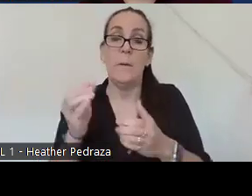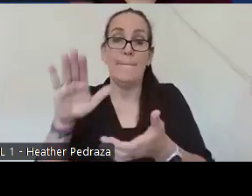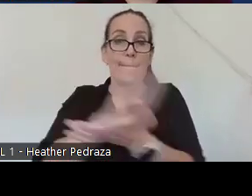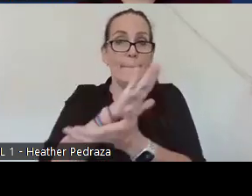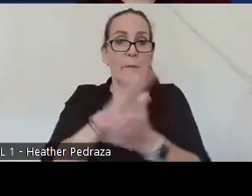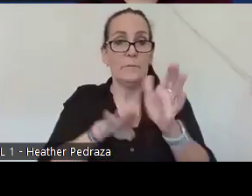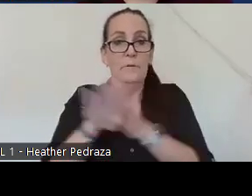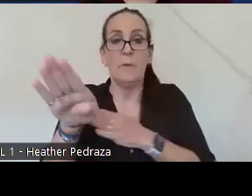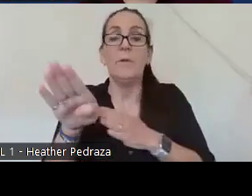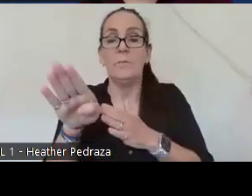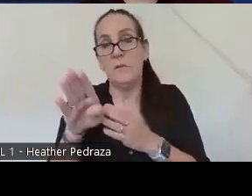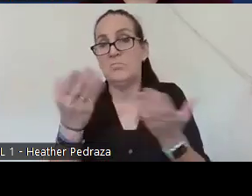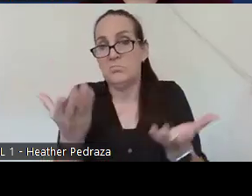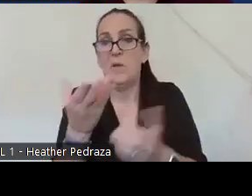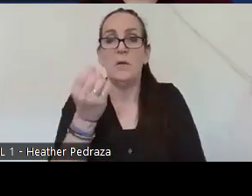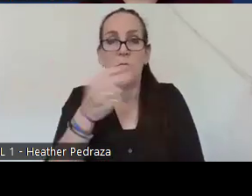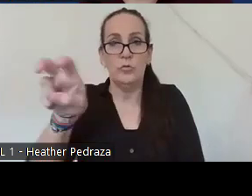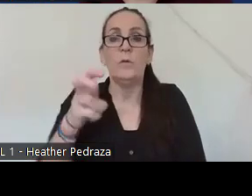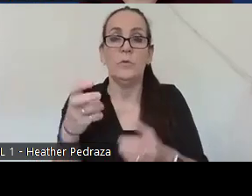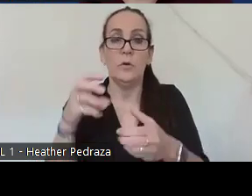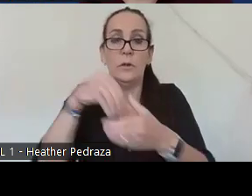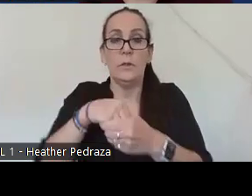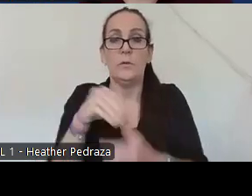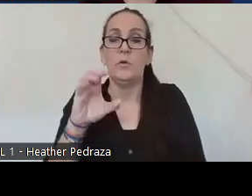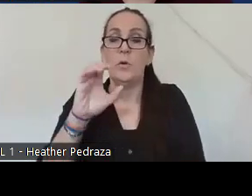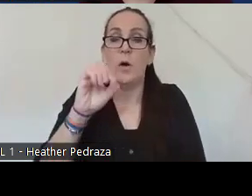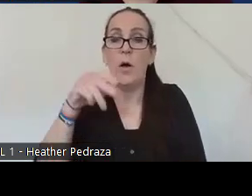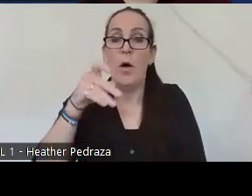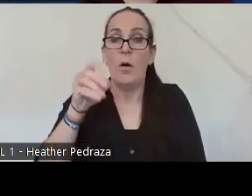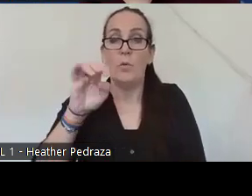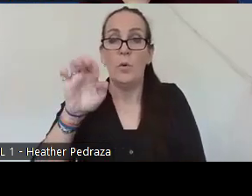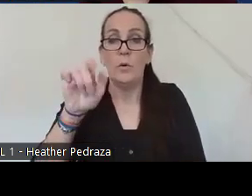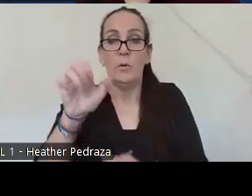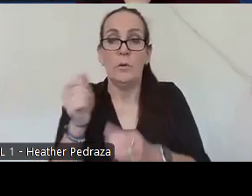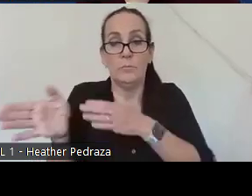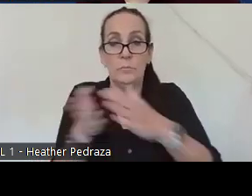and as we shift into operational planning and readiness planning.